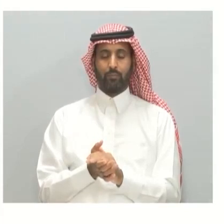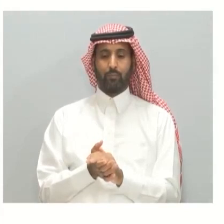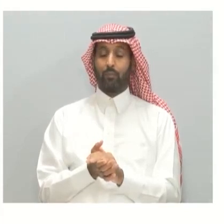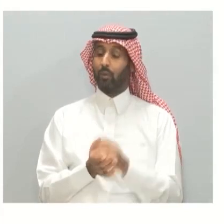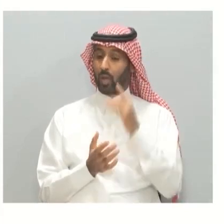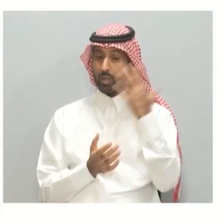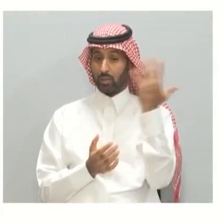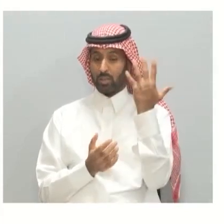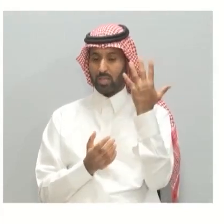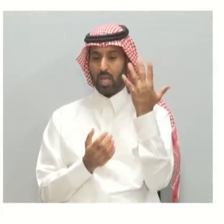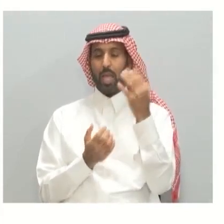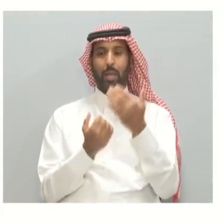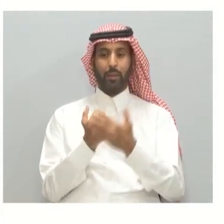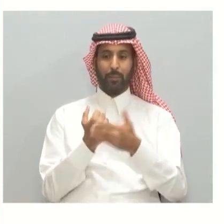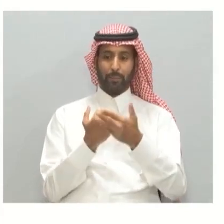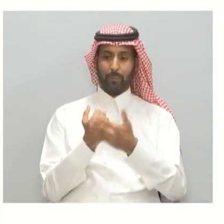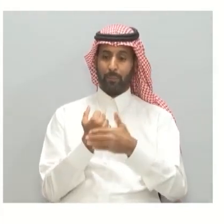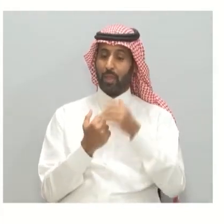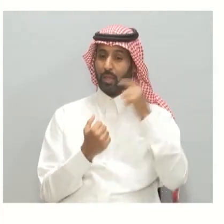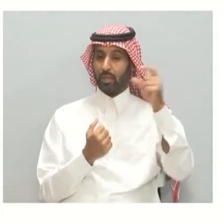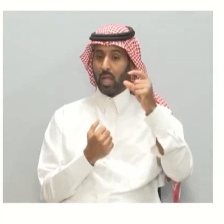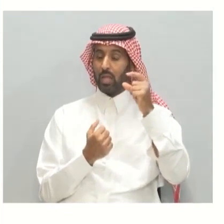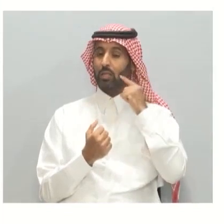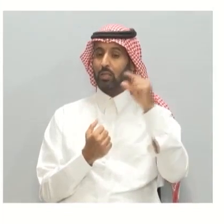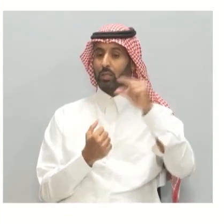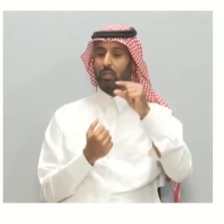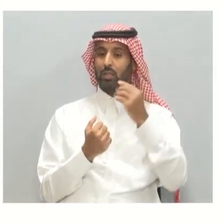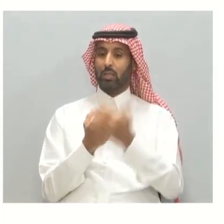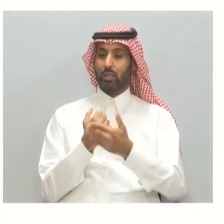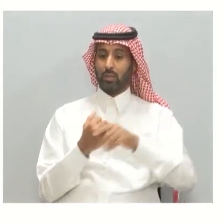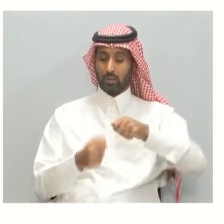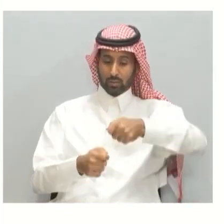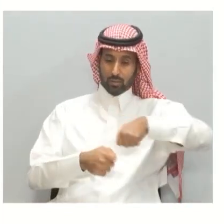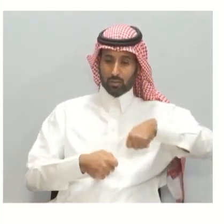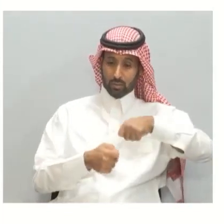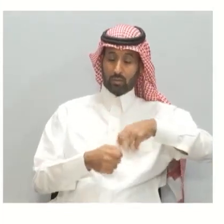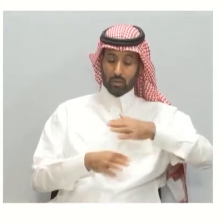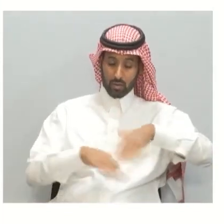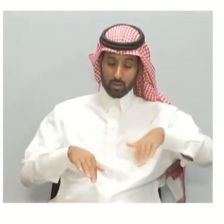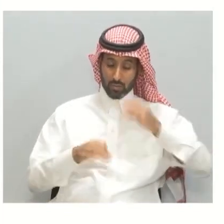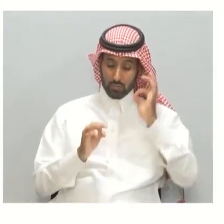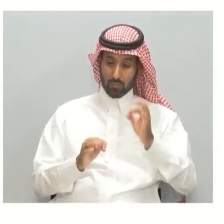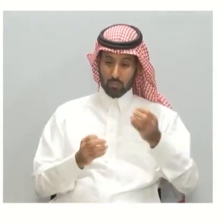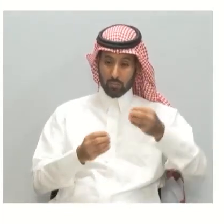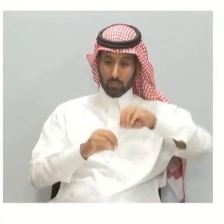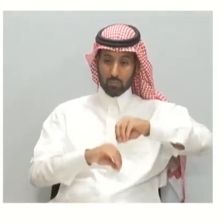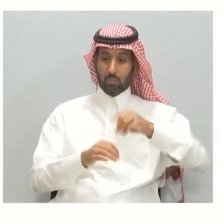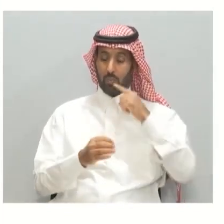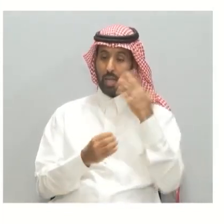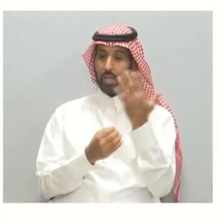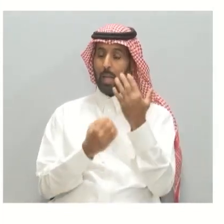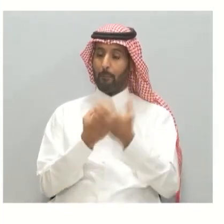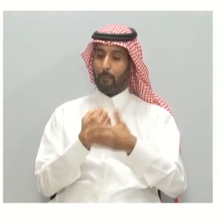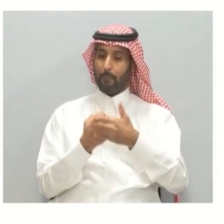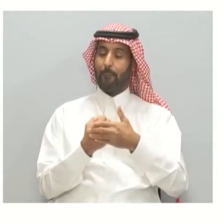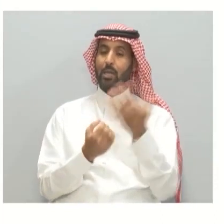tree carer or tree doctor. He fertilizes, prunes, plants, and cures the trees. So again,